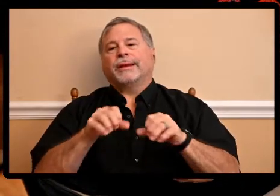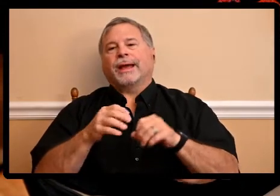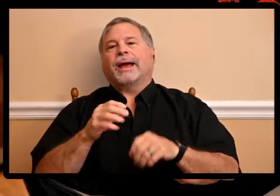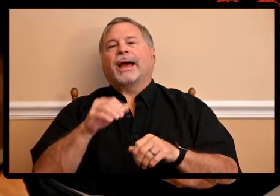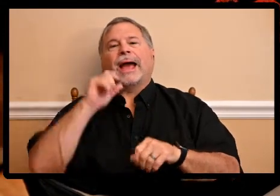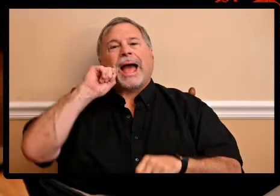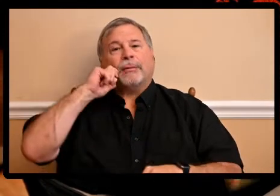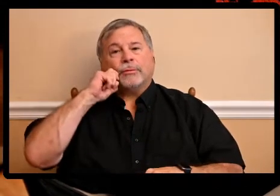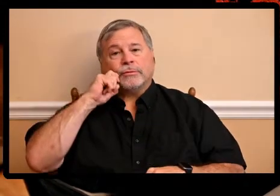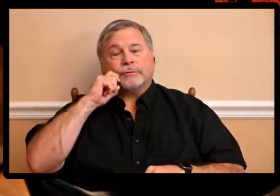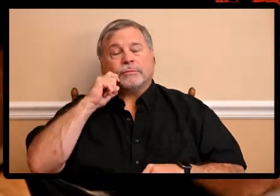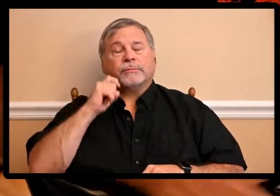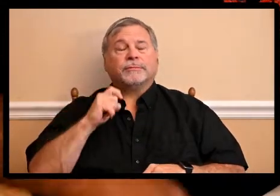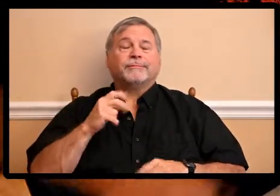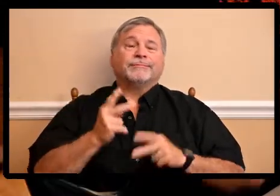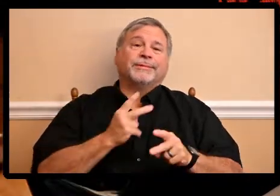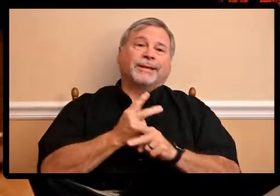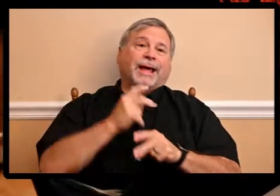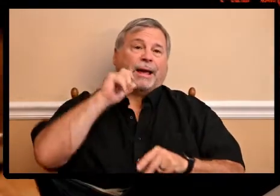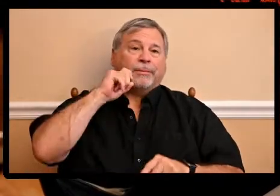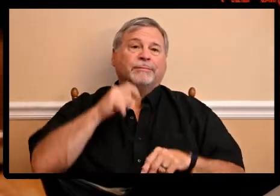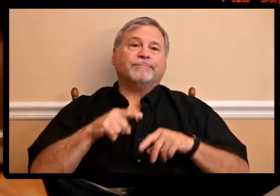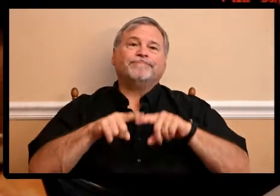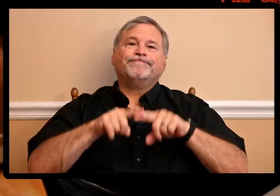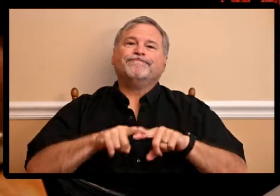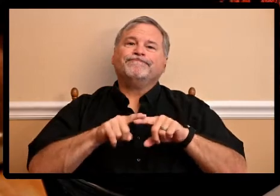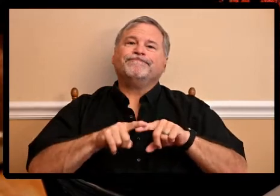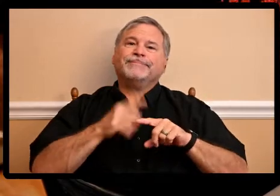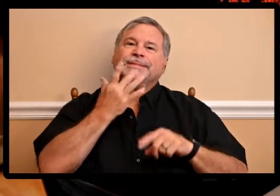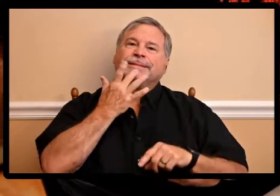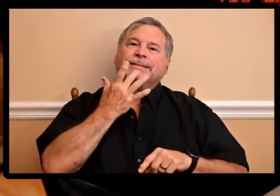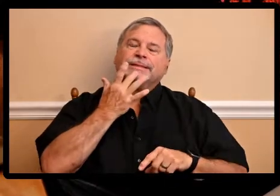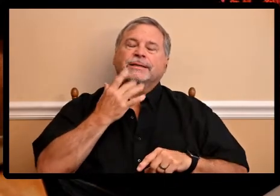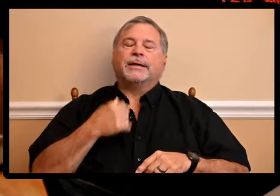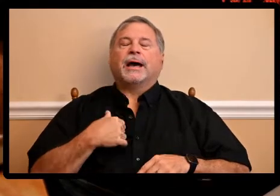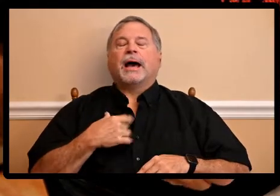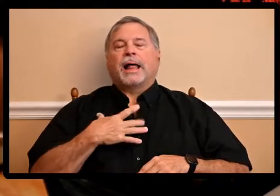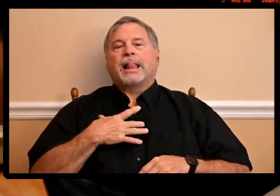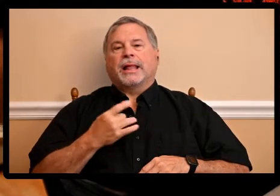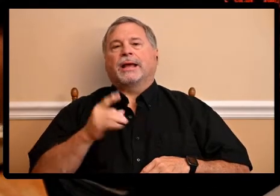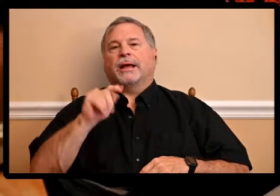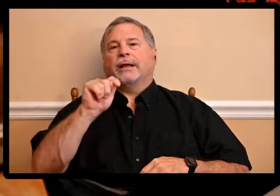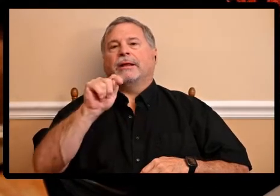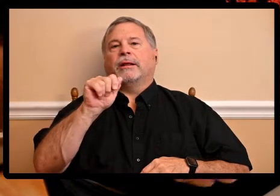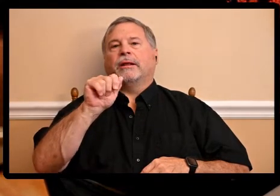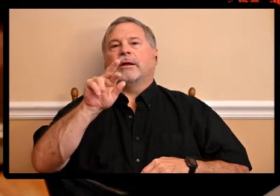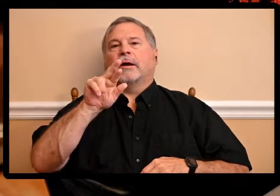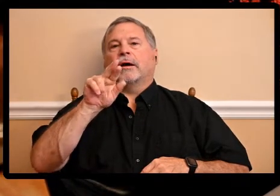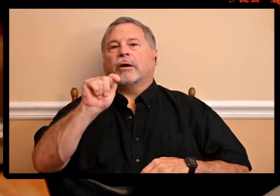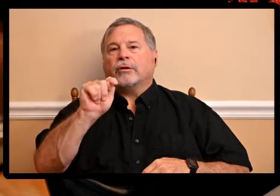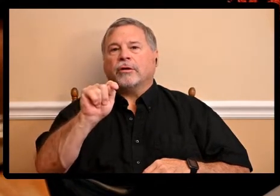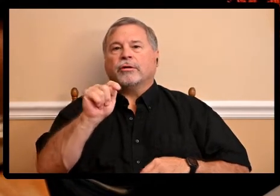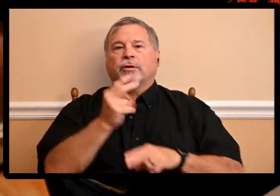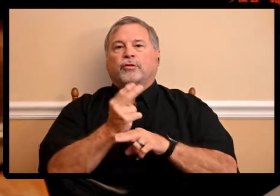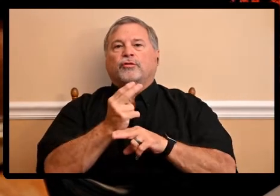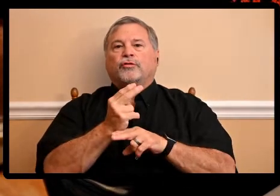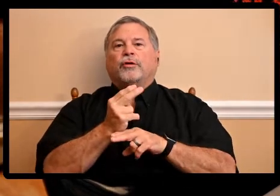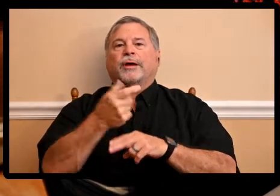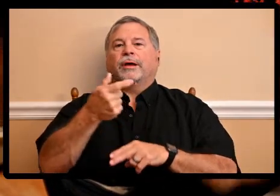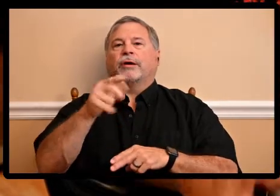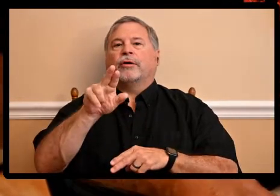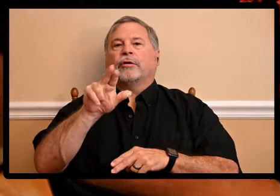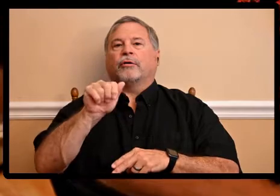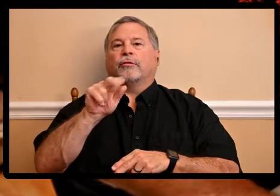Now, the type of apple depends on what you want the flavor to be. I like to have a little bit of tartness, so I use a Granny Smith, which are the